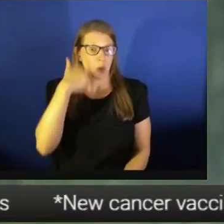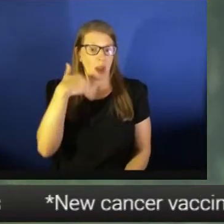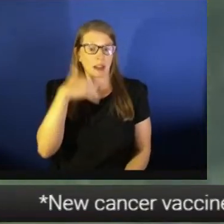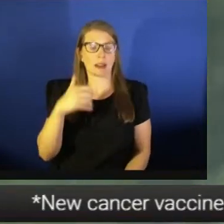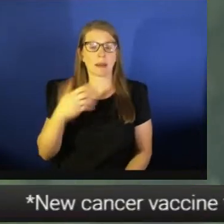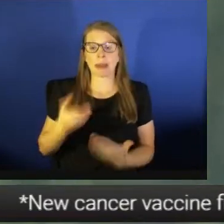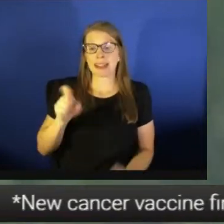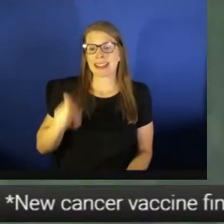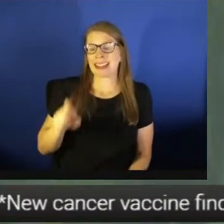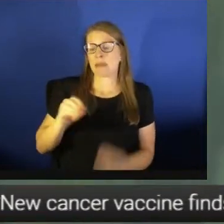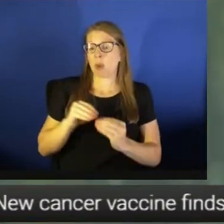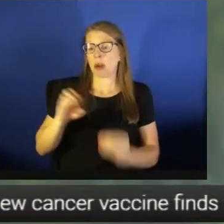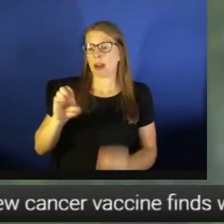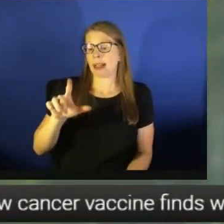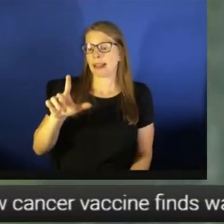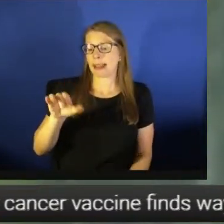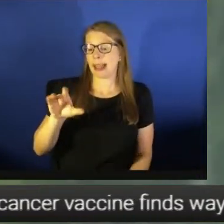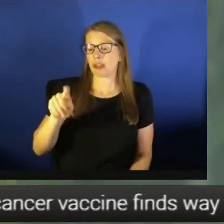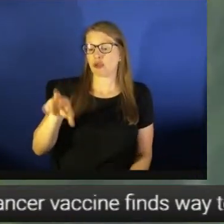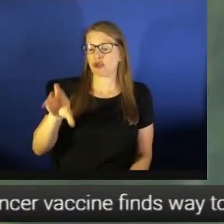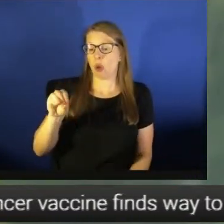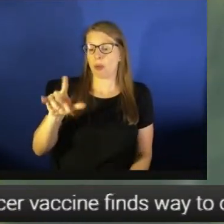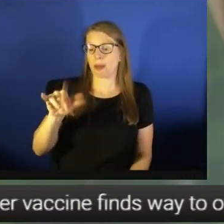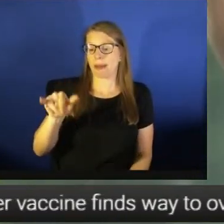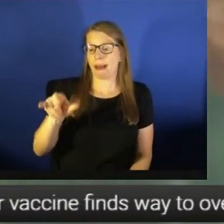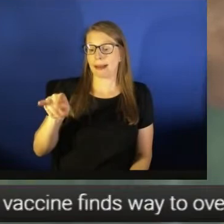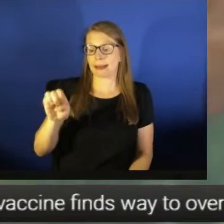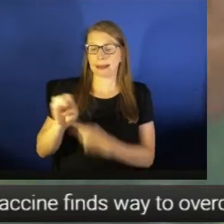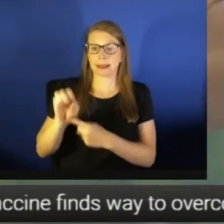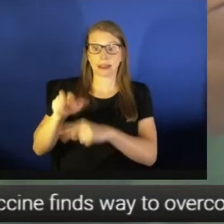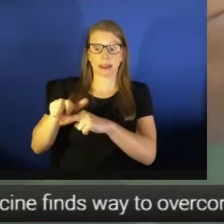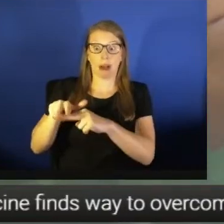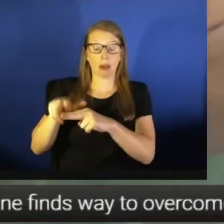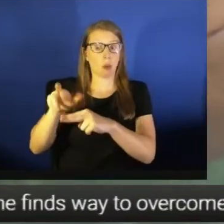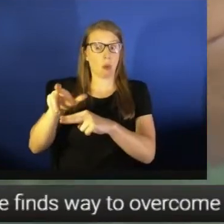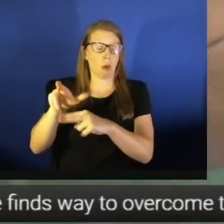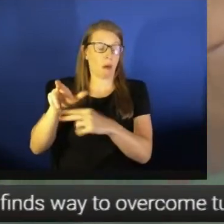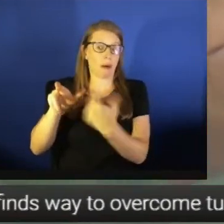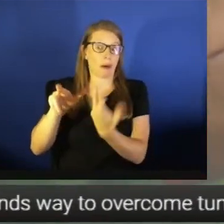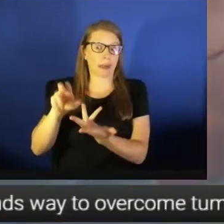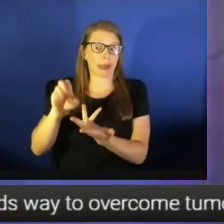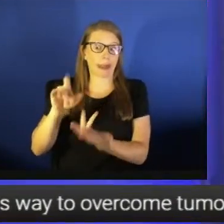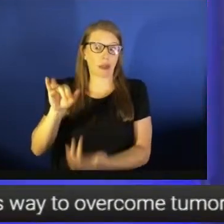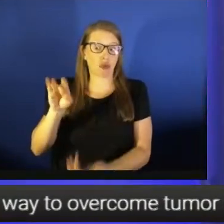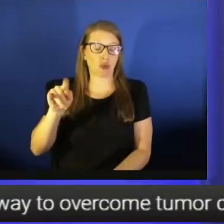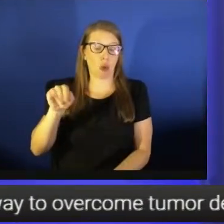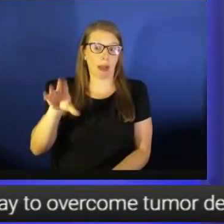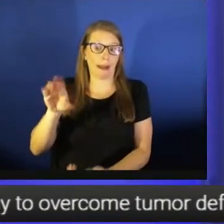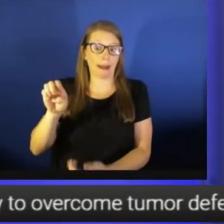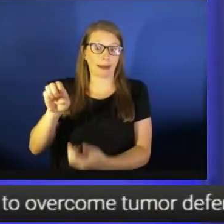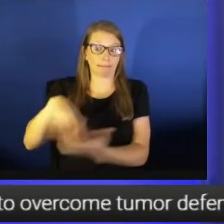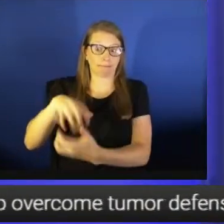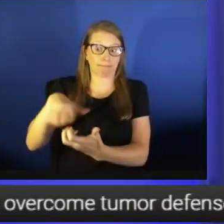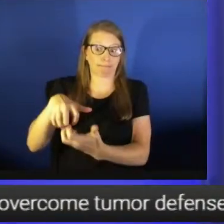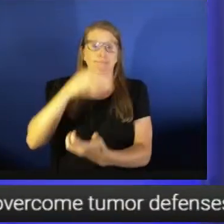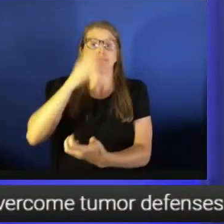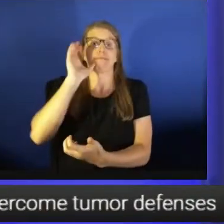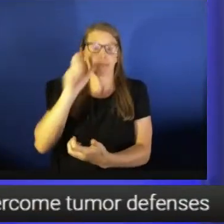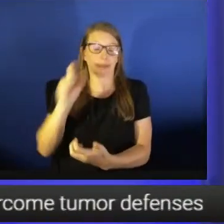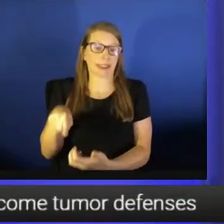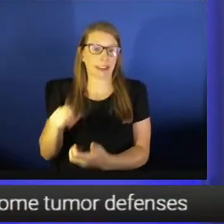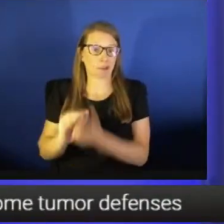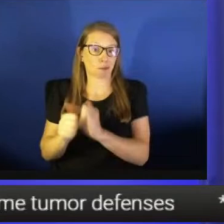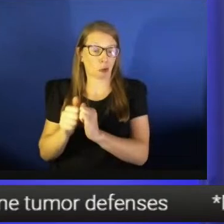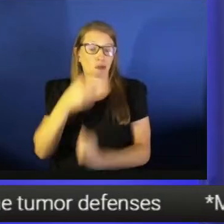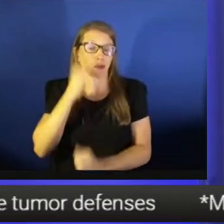solution, something that has salt and electrolytes in it, like a sports drink. Great advice this morning. Soon,